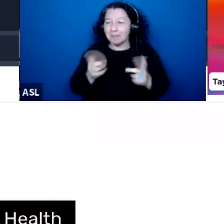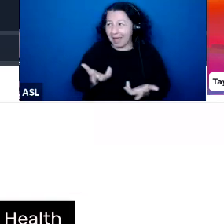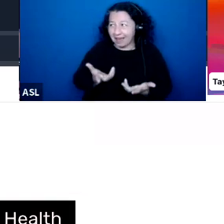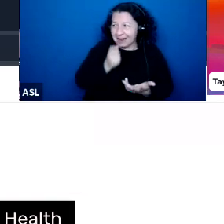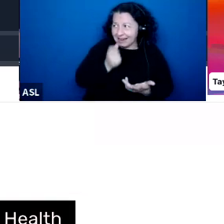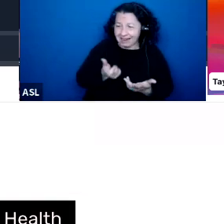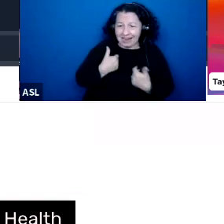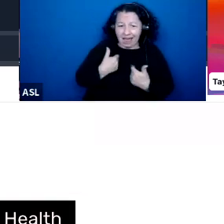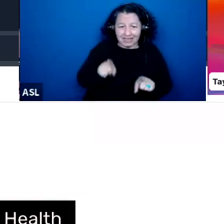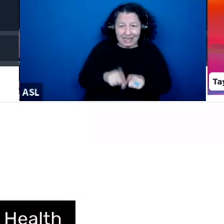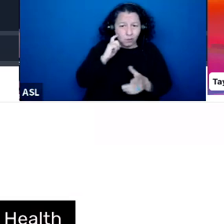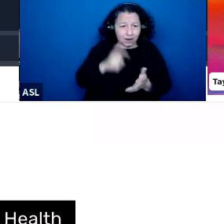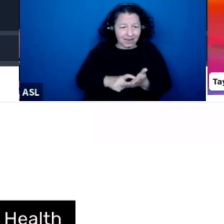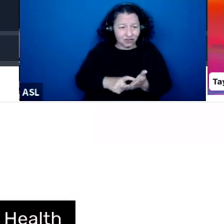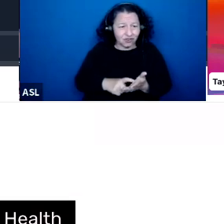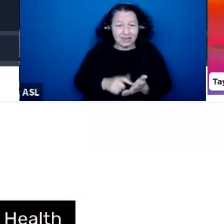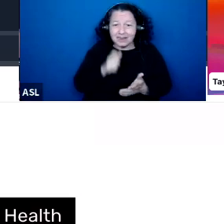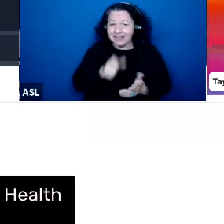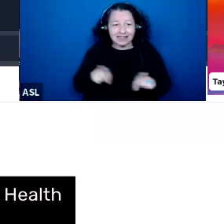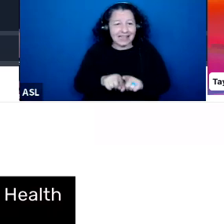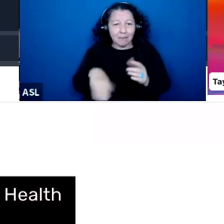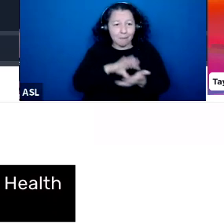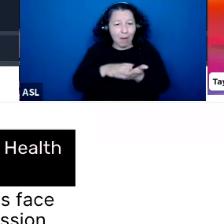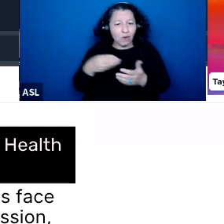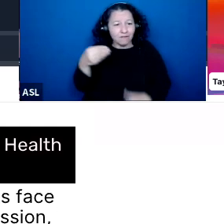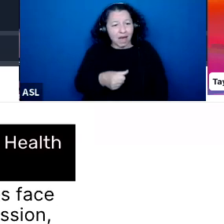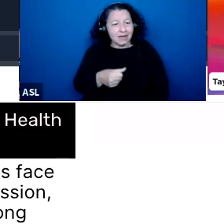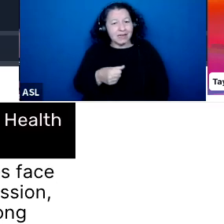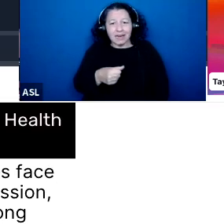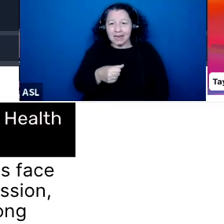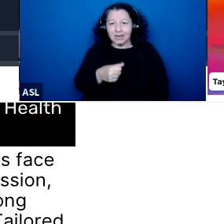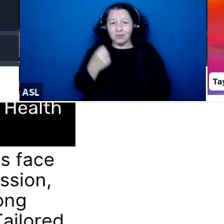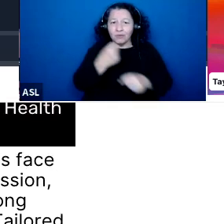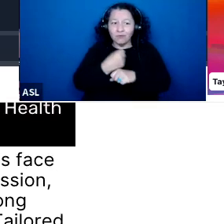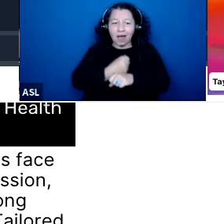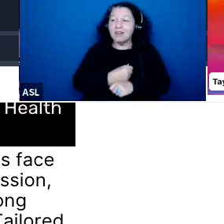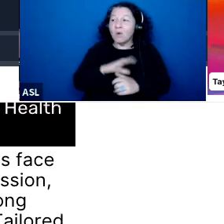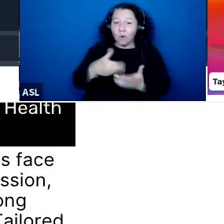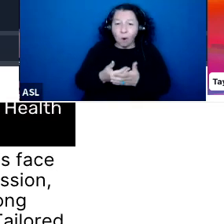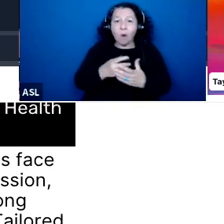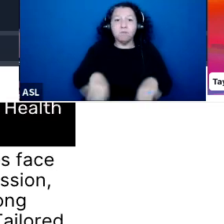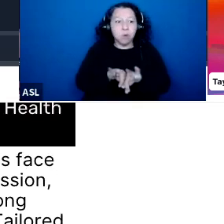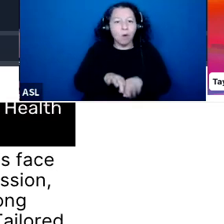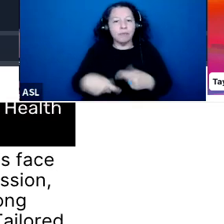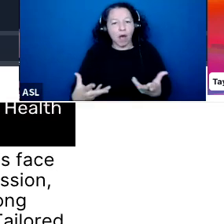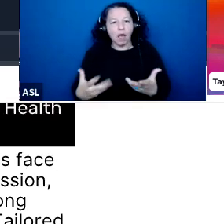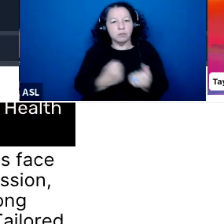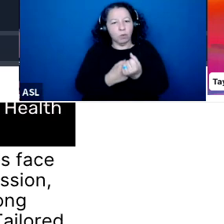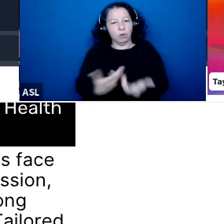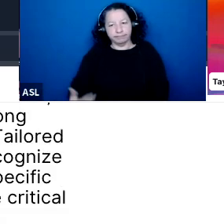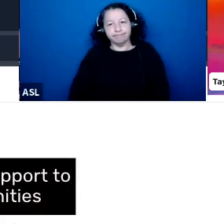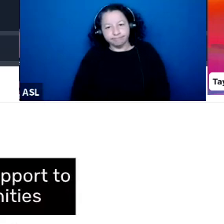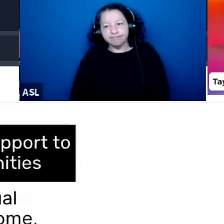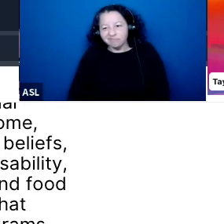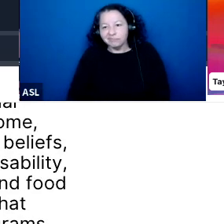getting recognized as much. They're not getting as much funding, right? All of these things are really integral to providing the